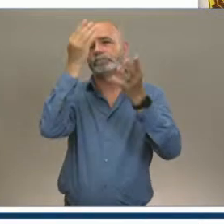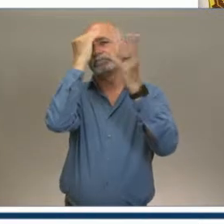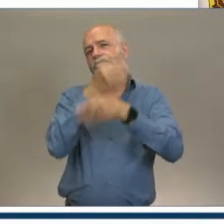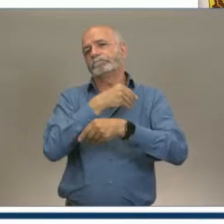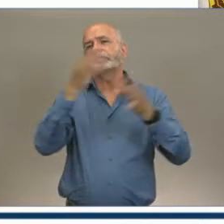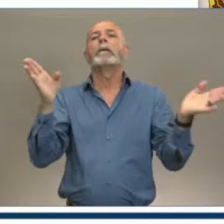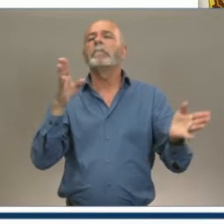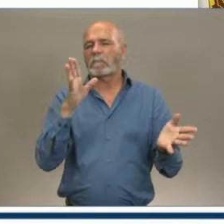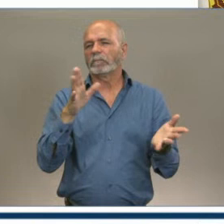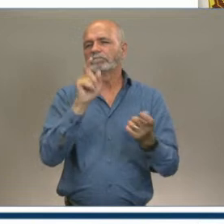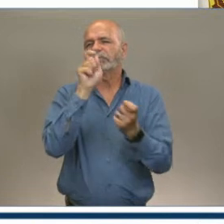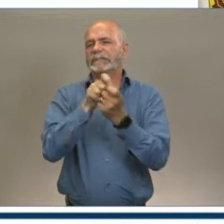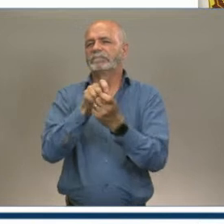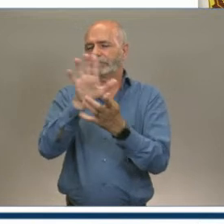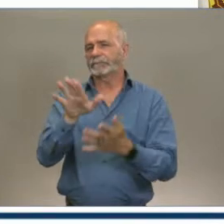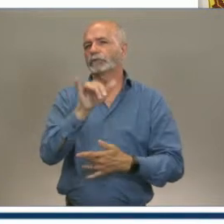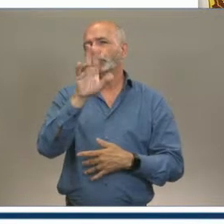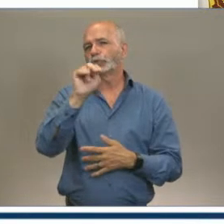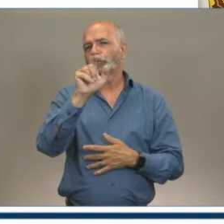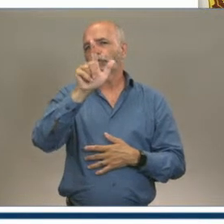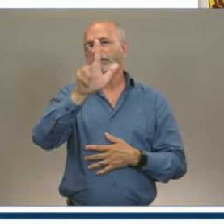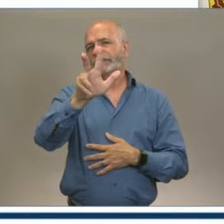question?